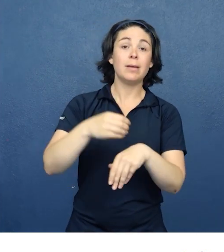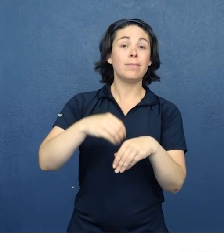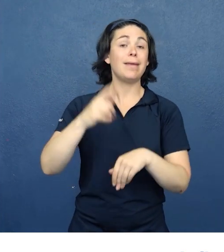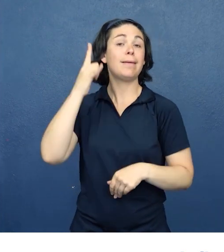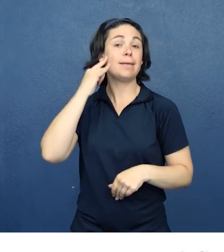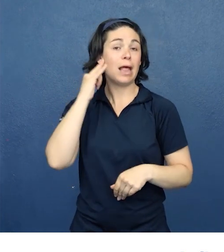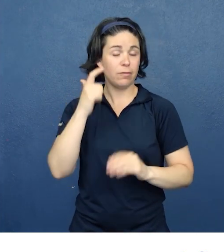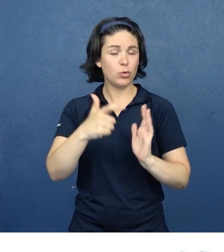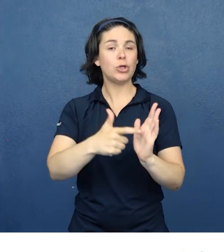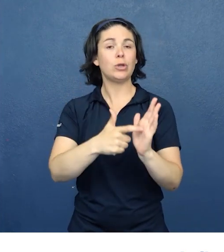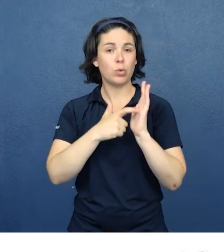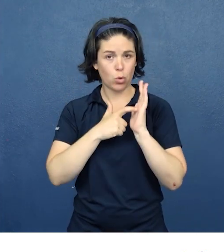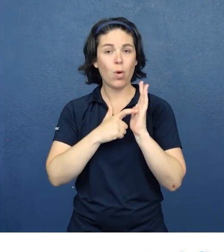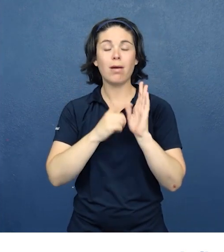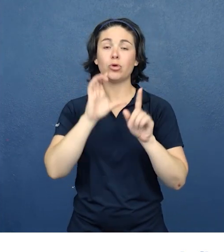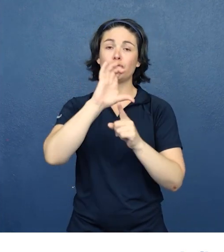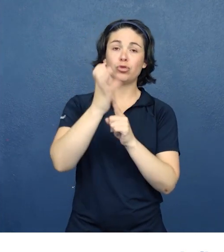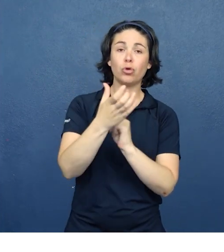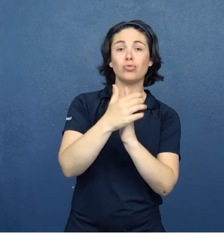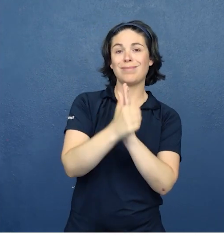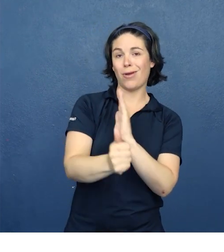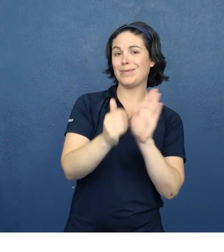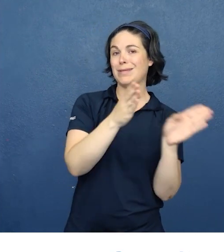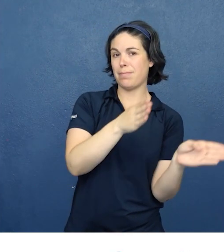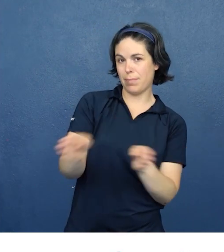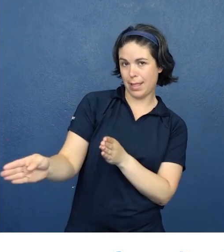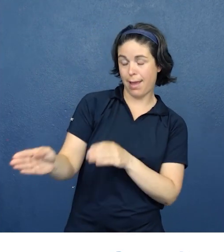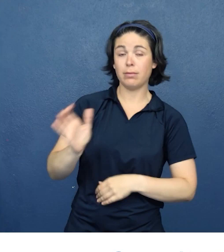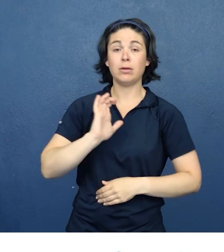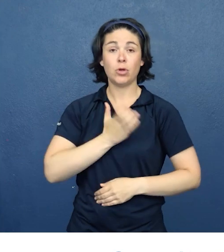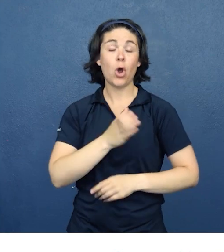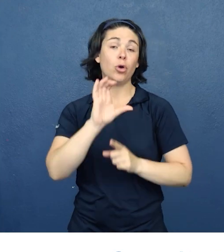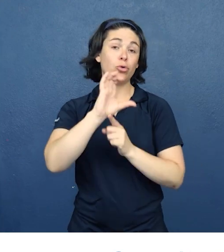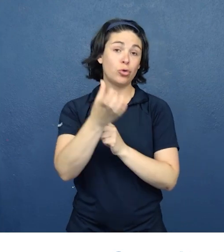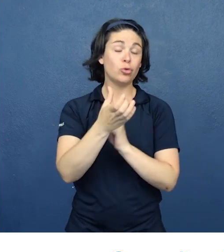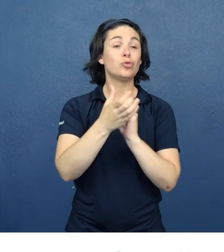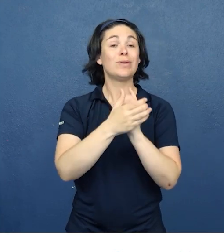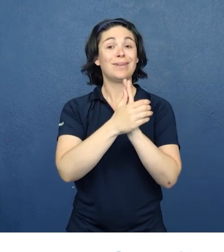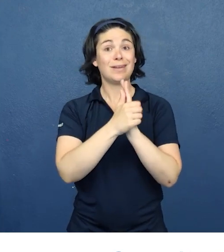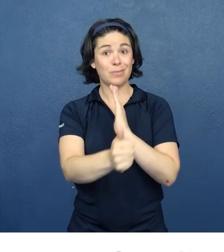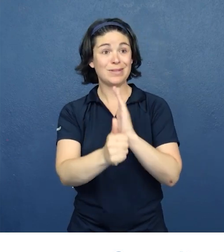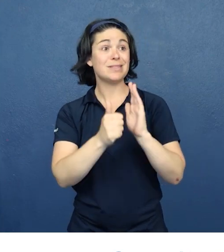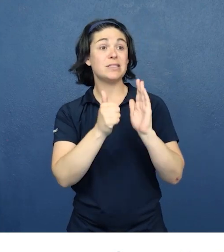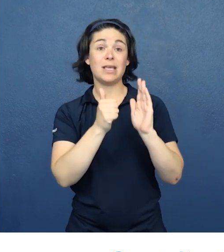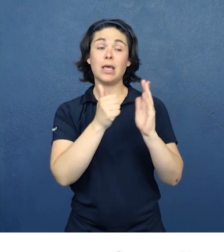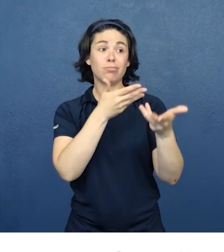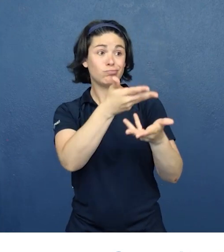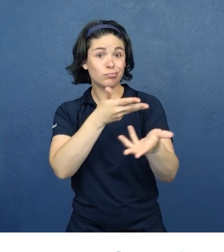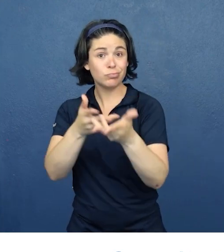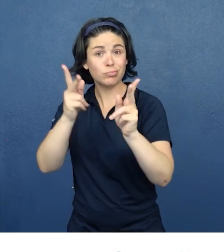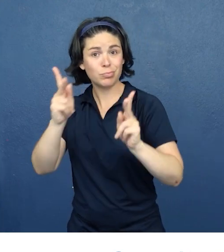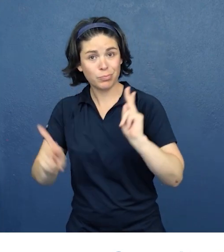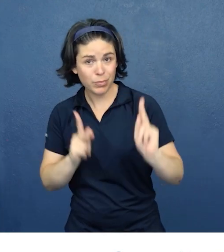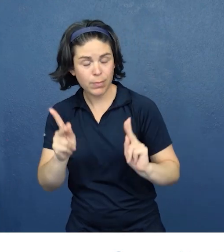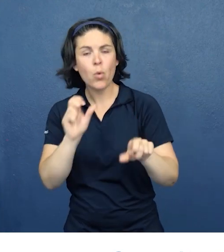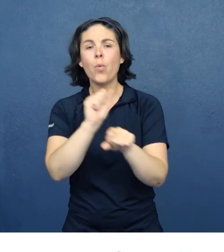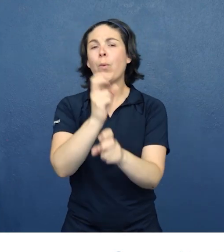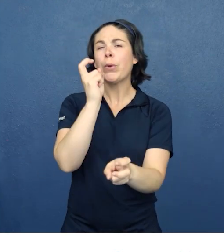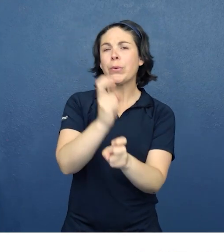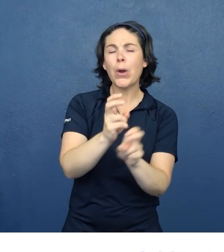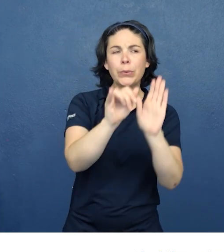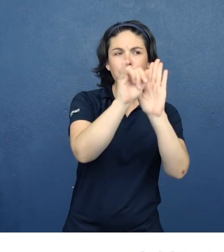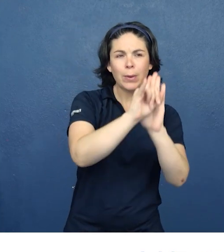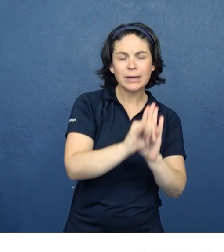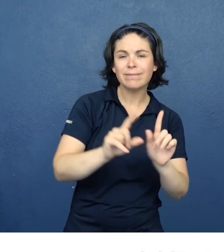State Required Cultural Competency Plan. Our cultural community liaisons, now established in their roles, work hard to